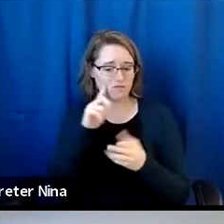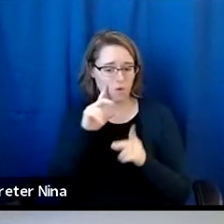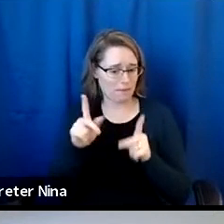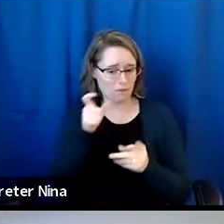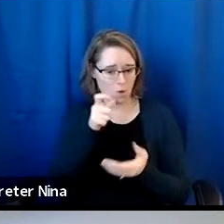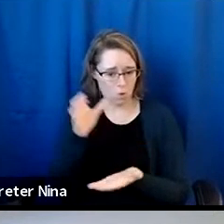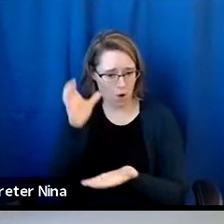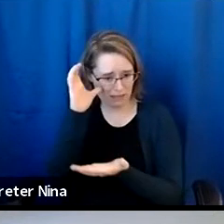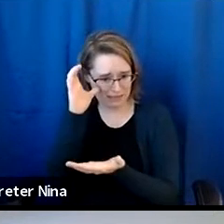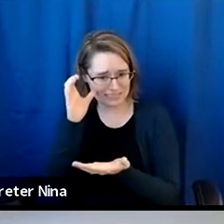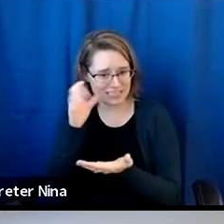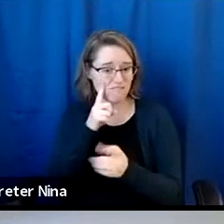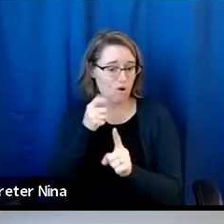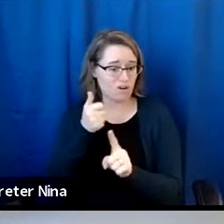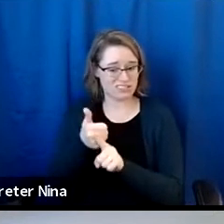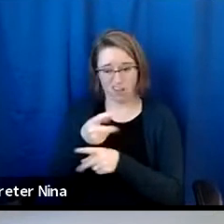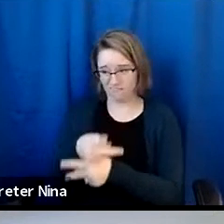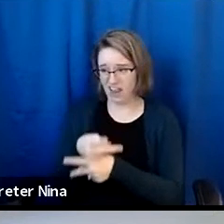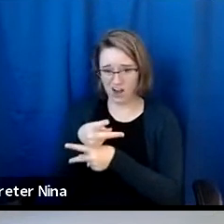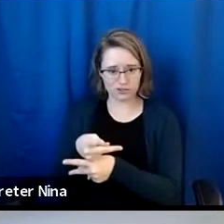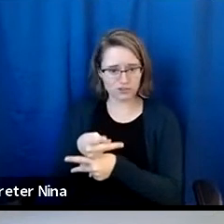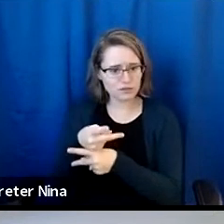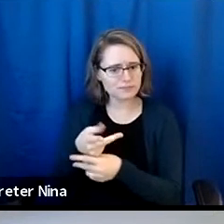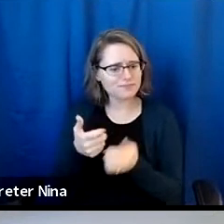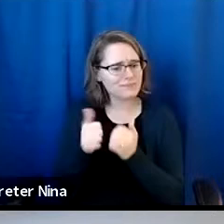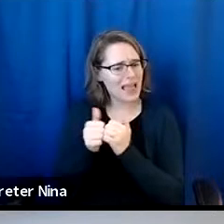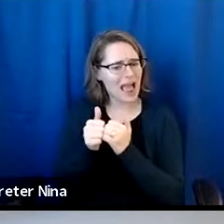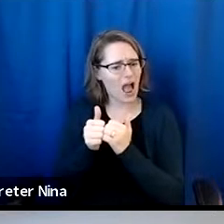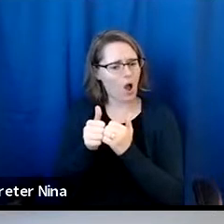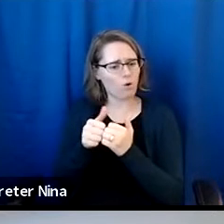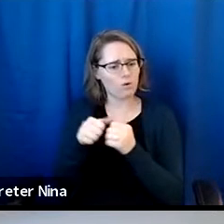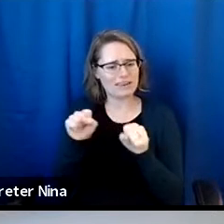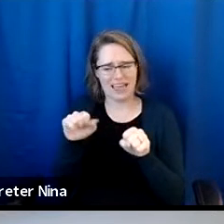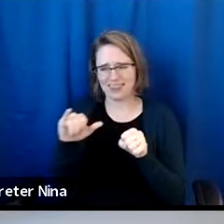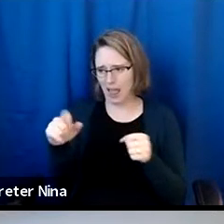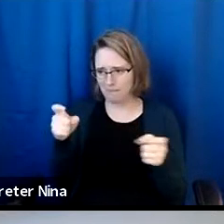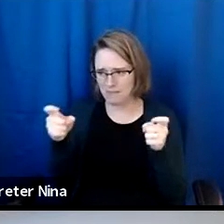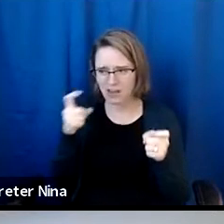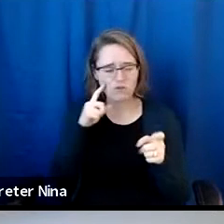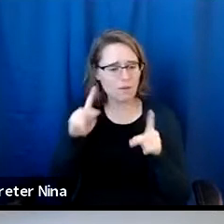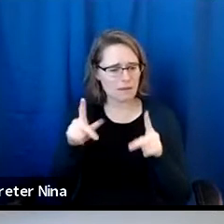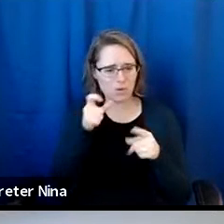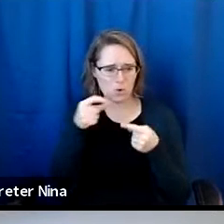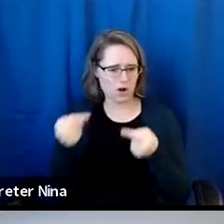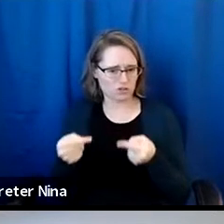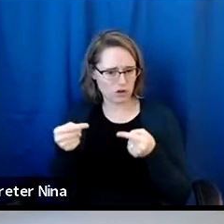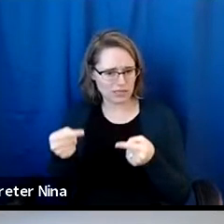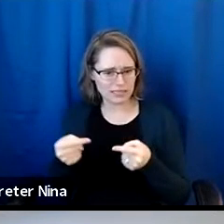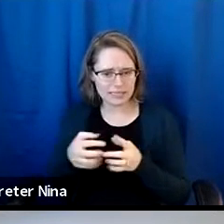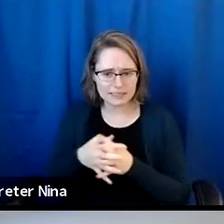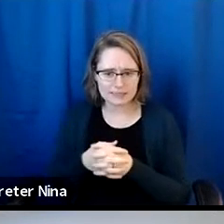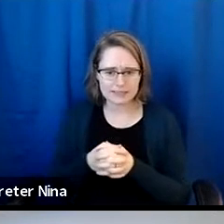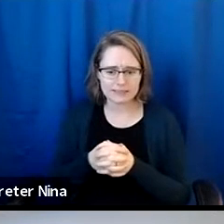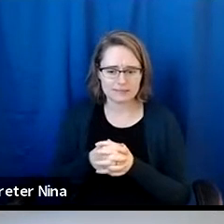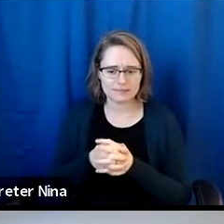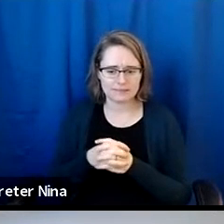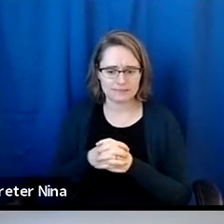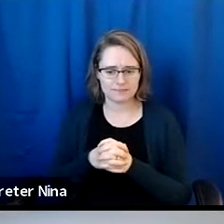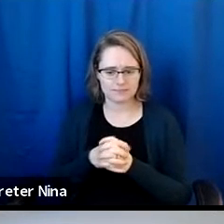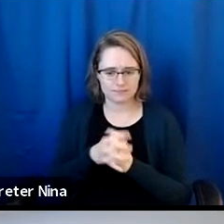in as far as self-care? How can that be managed for people who are struggling?